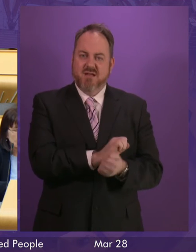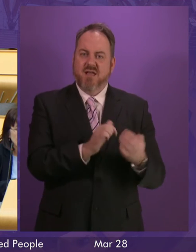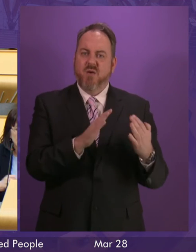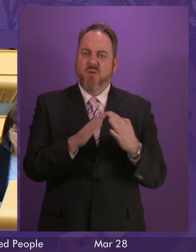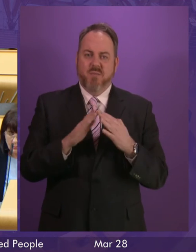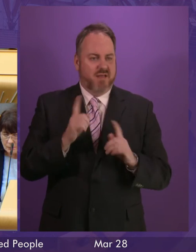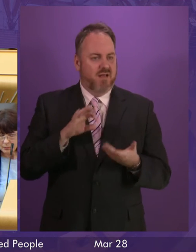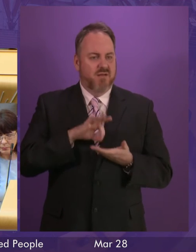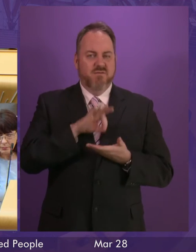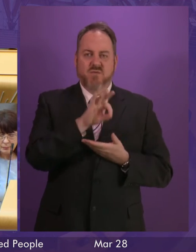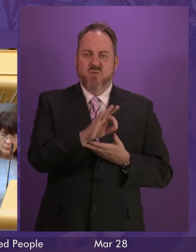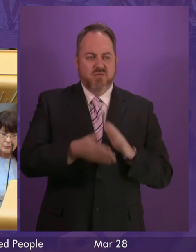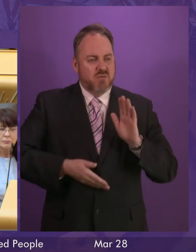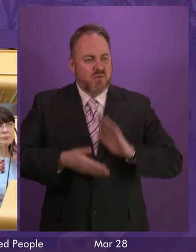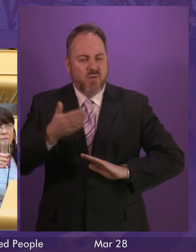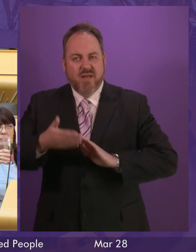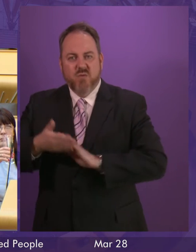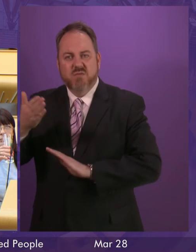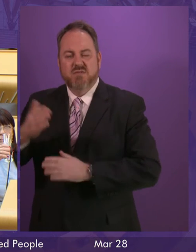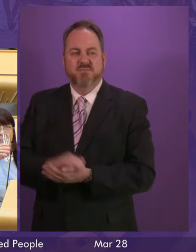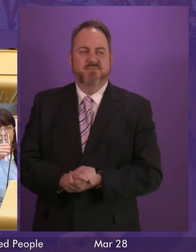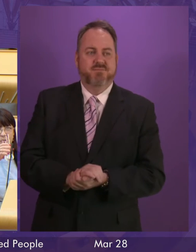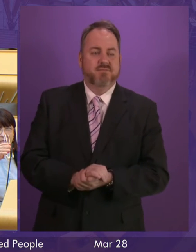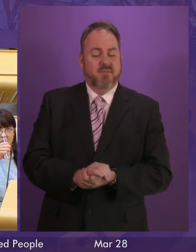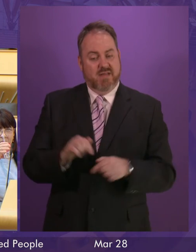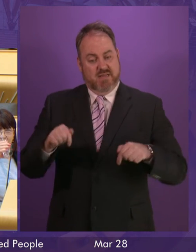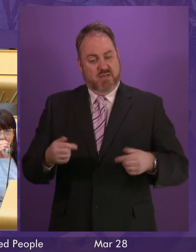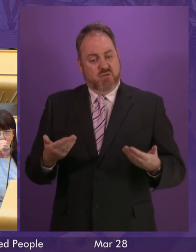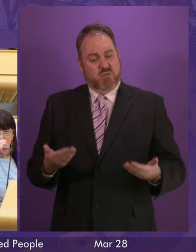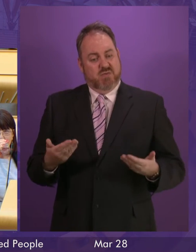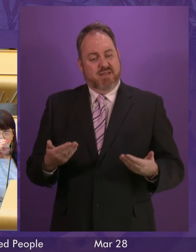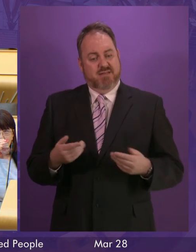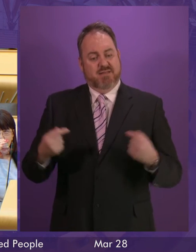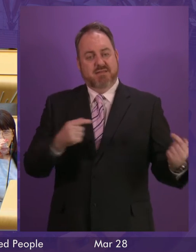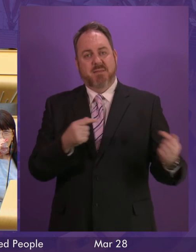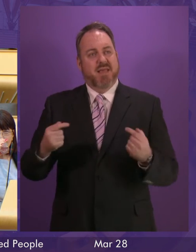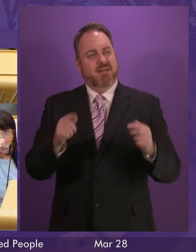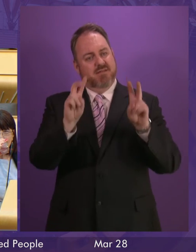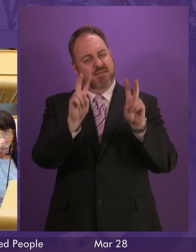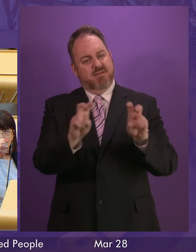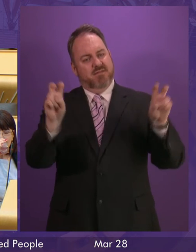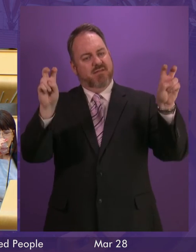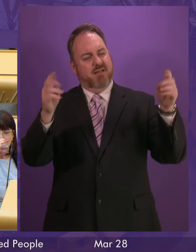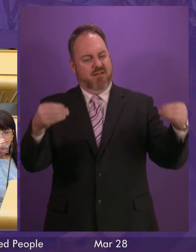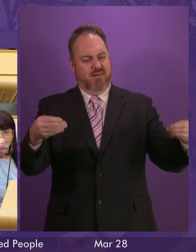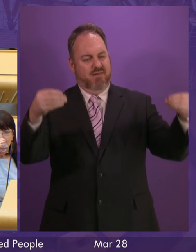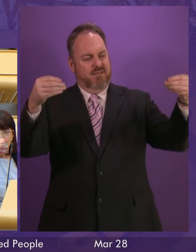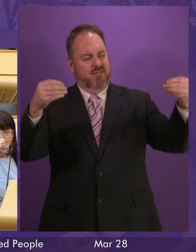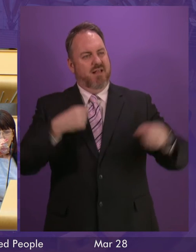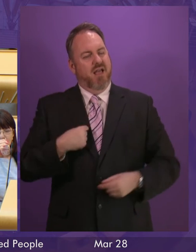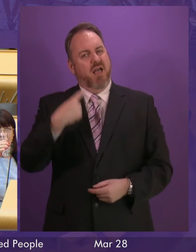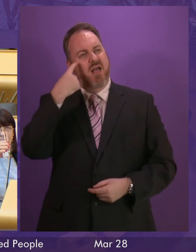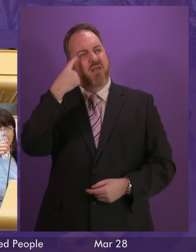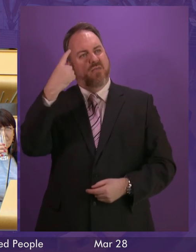When I saw the title for today's debate, before we saw the motion, though, I had expected the